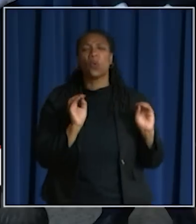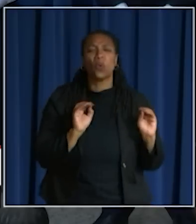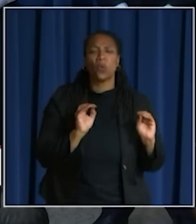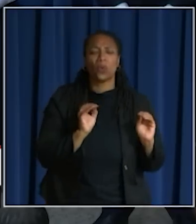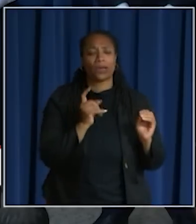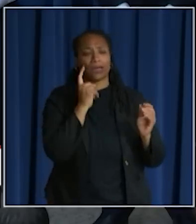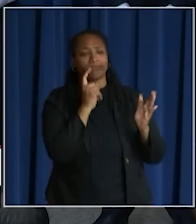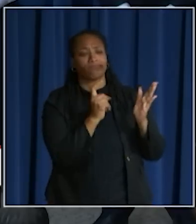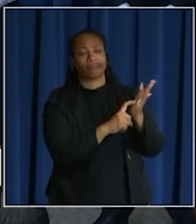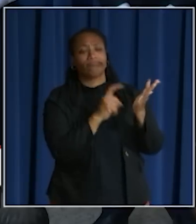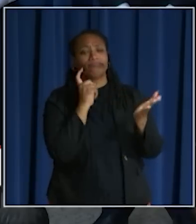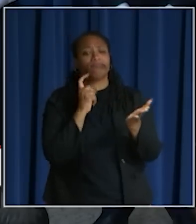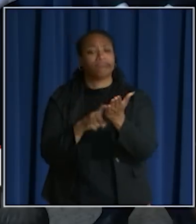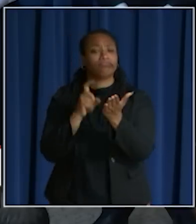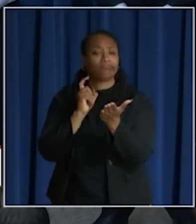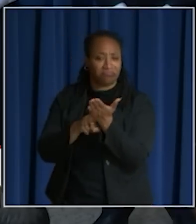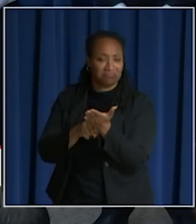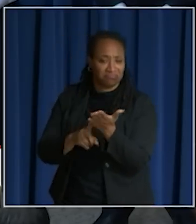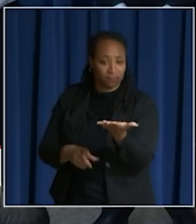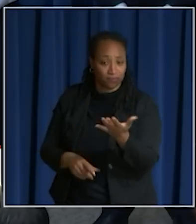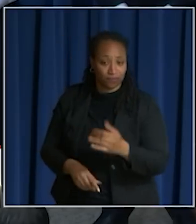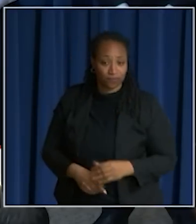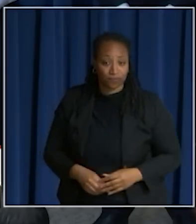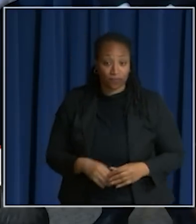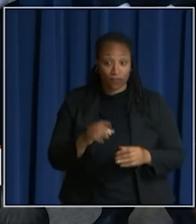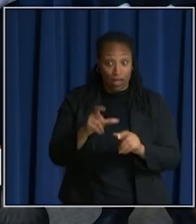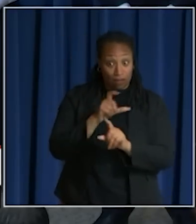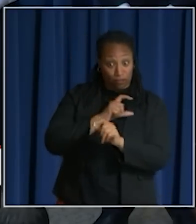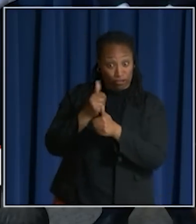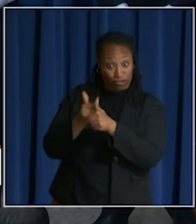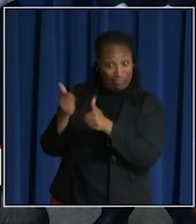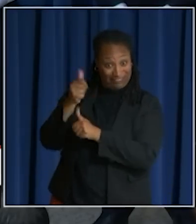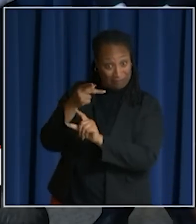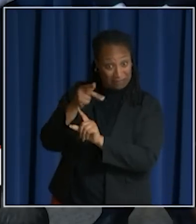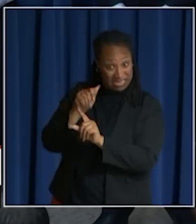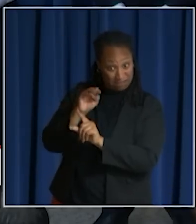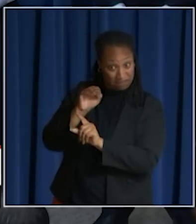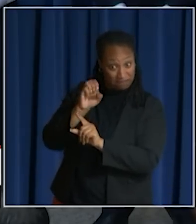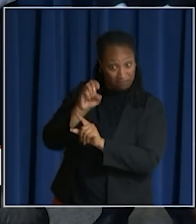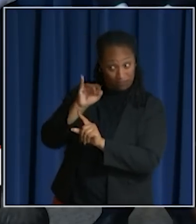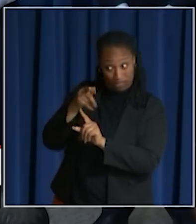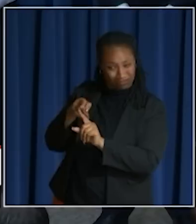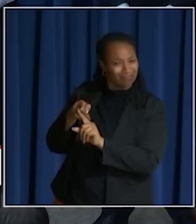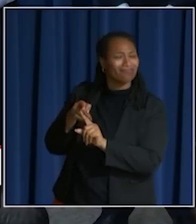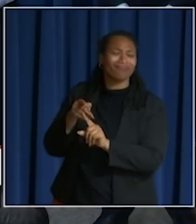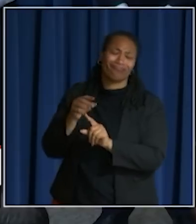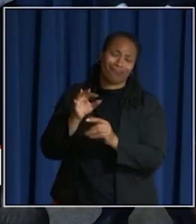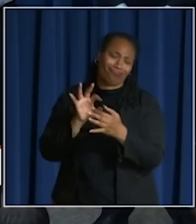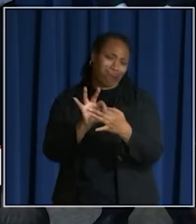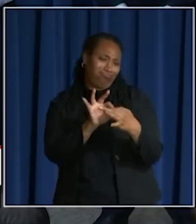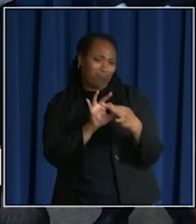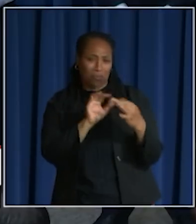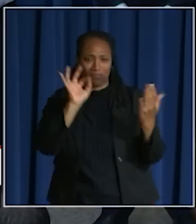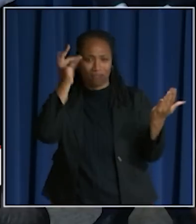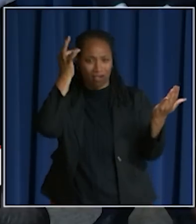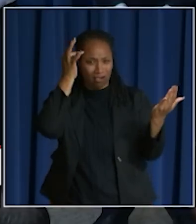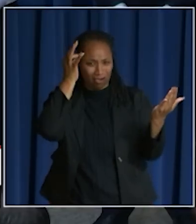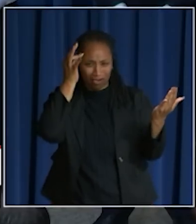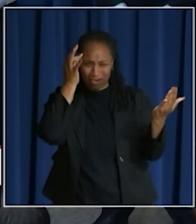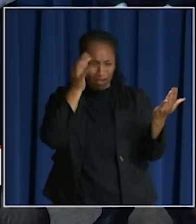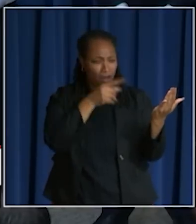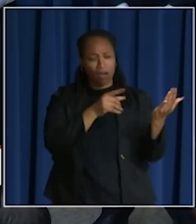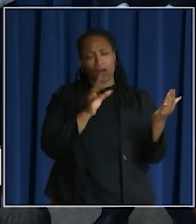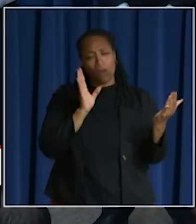the kind of the command on the federal side, will make clear kind of how the protocols